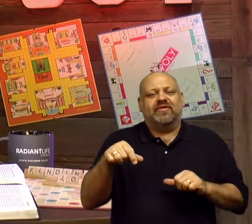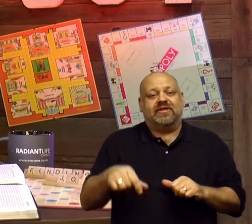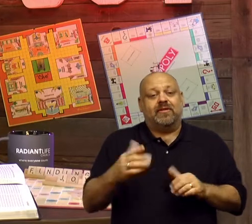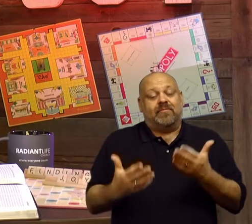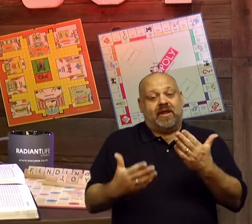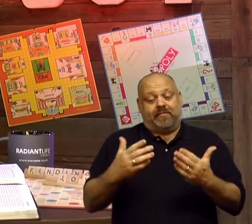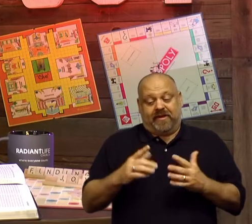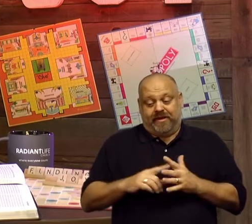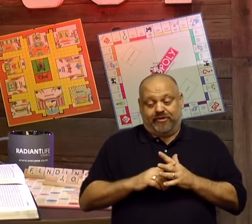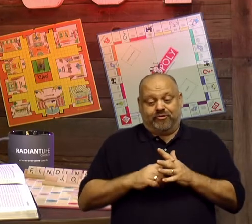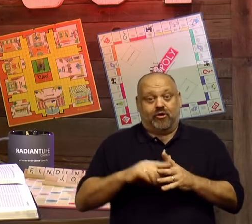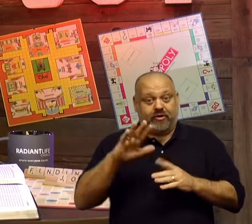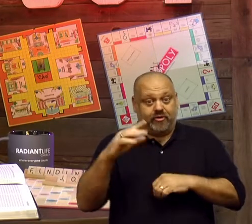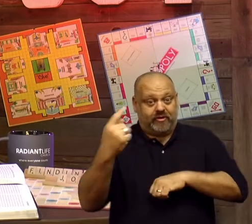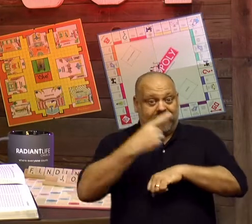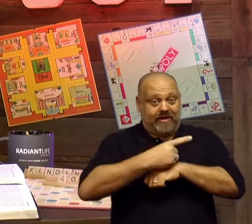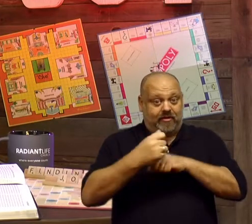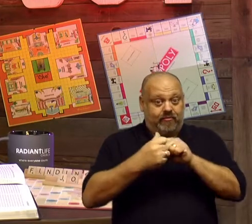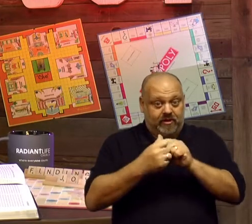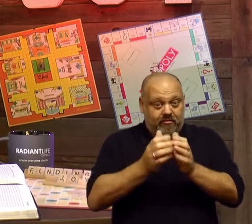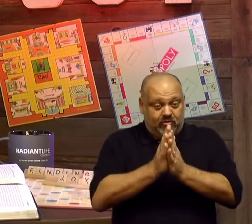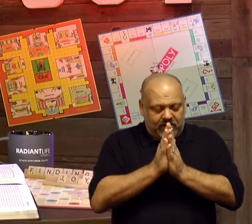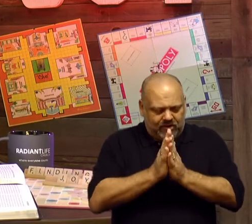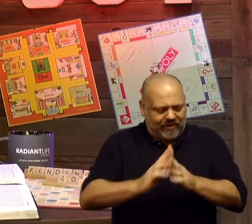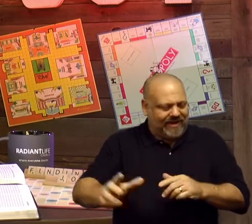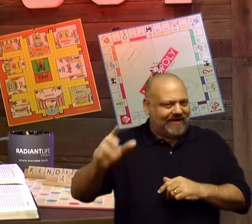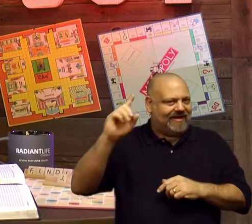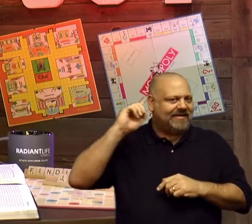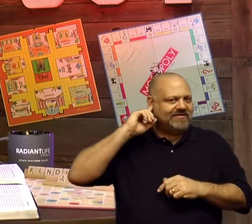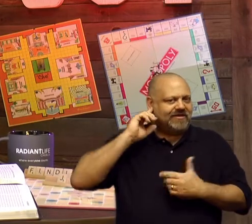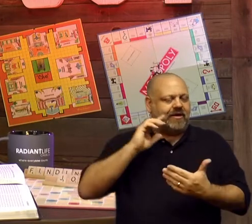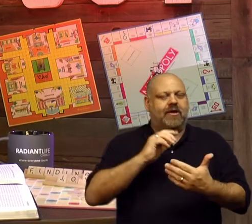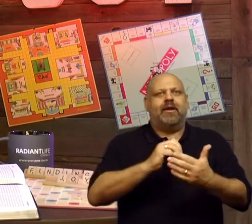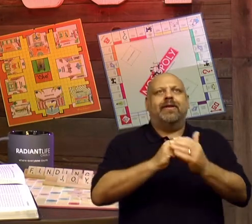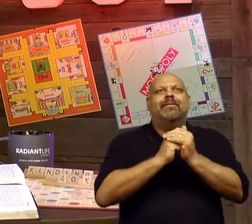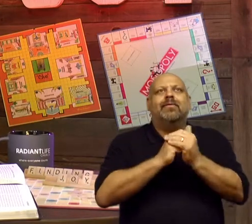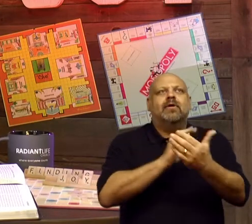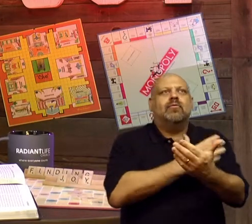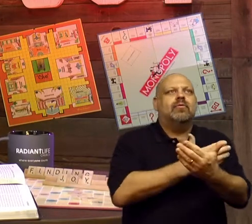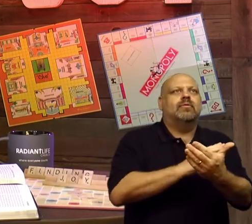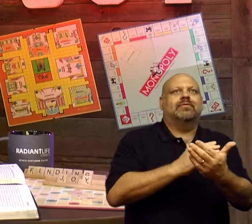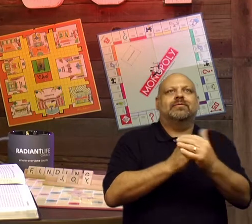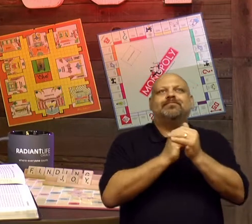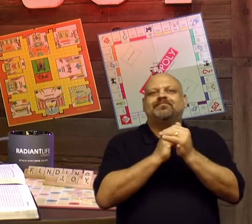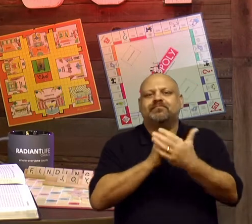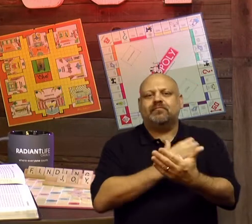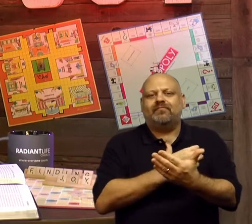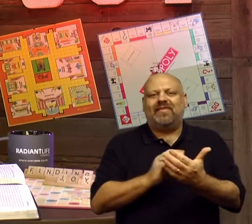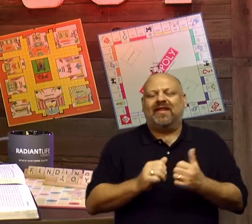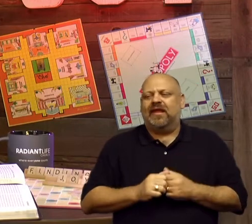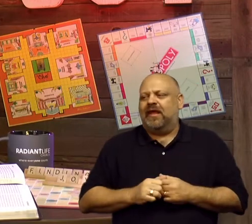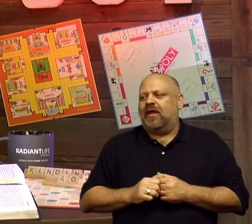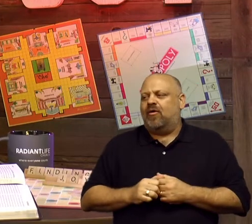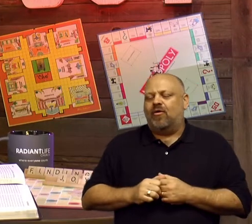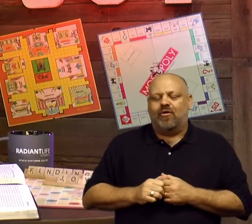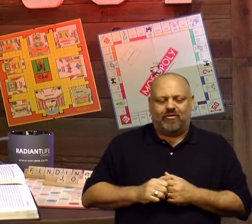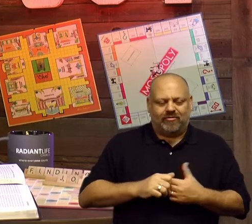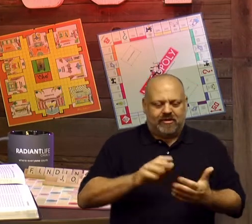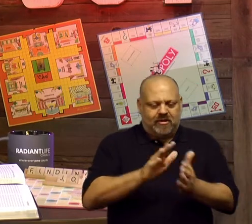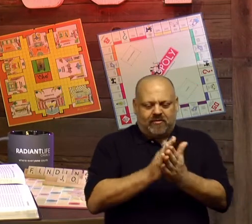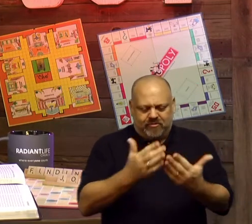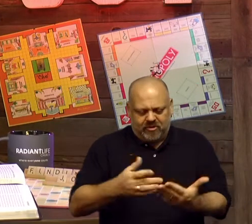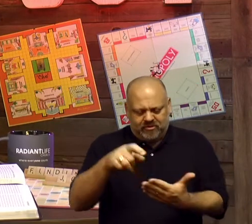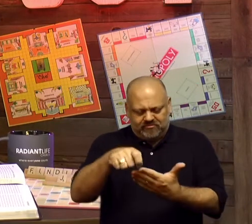ways to do this. Maybe just by starting your day with prayer and listening to worship music, or grabbing a journal